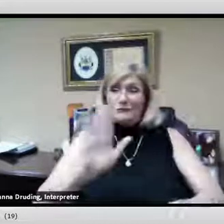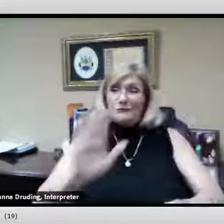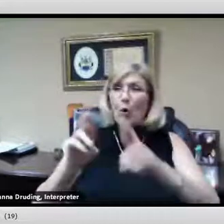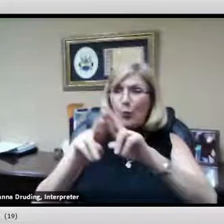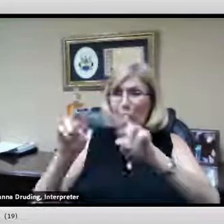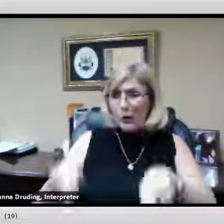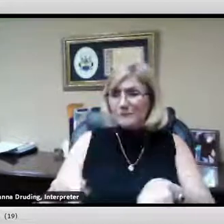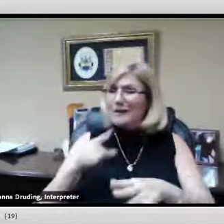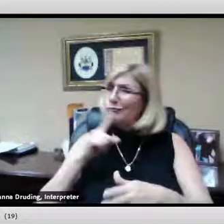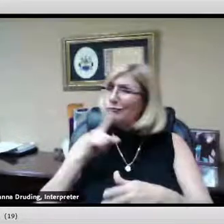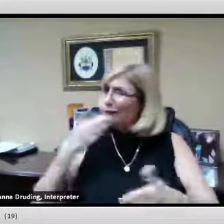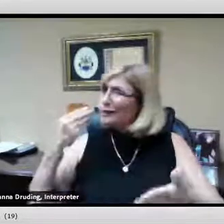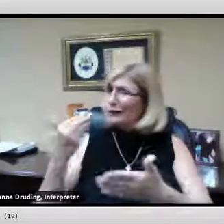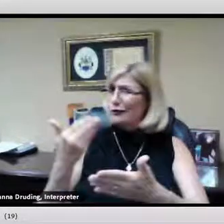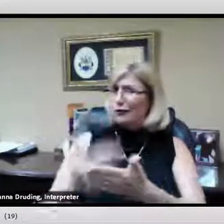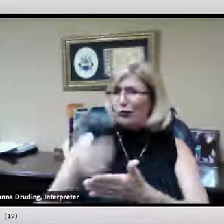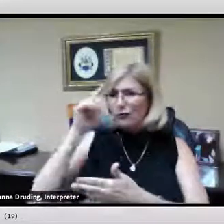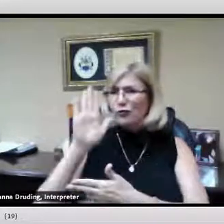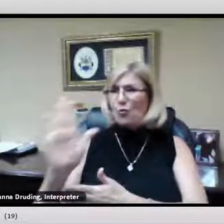very, very good for the library.